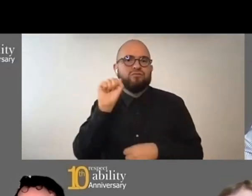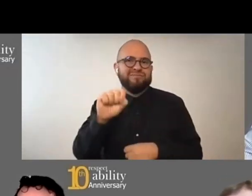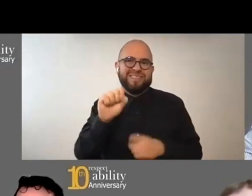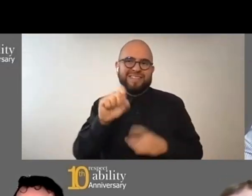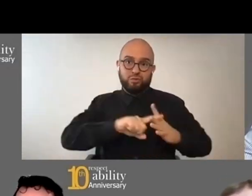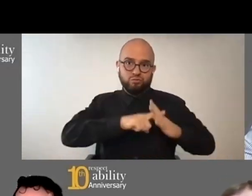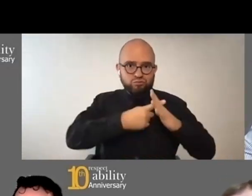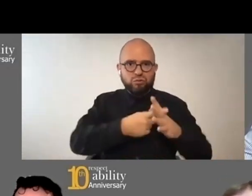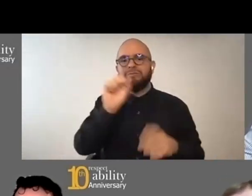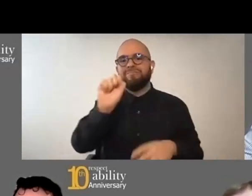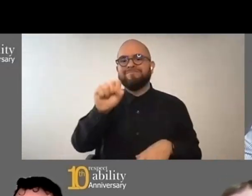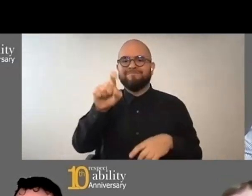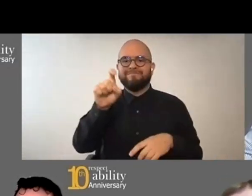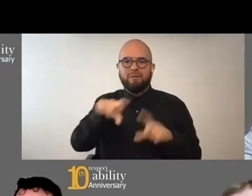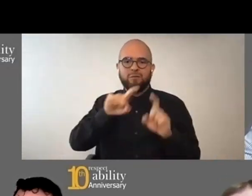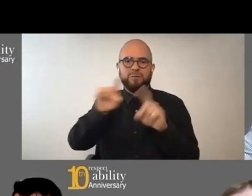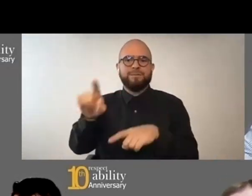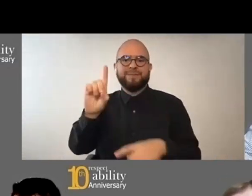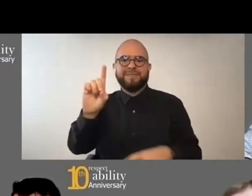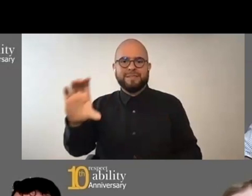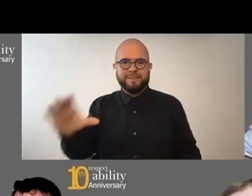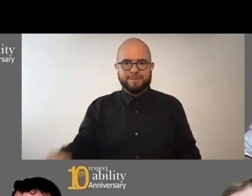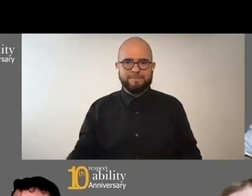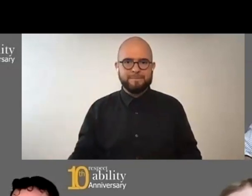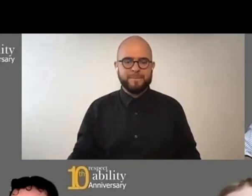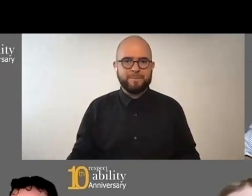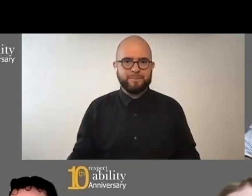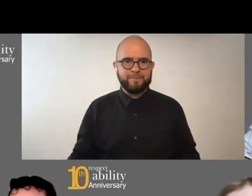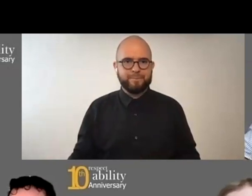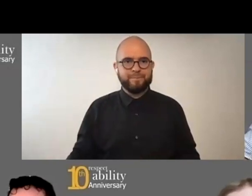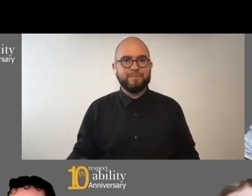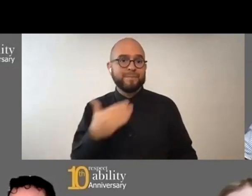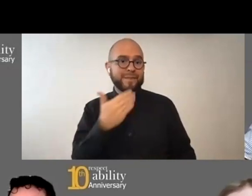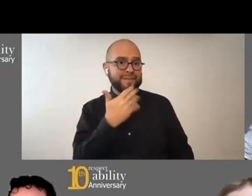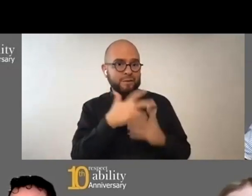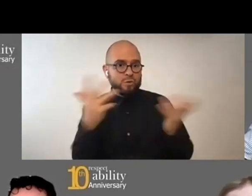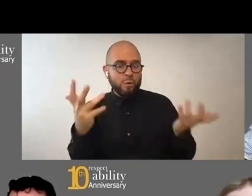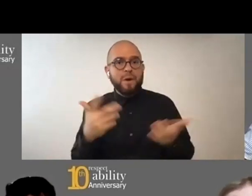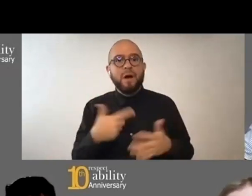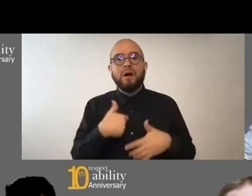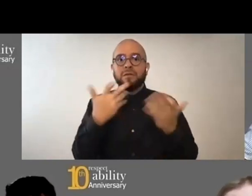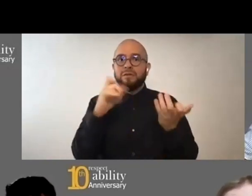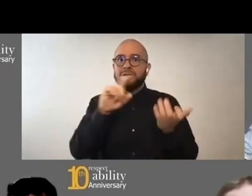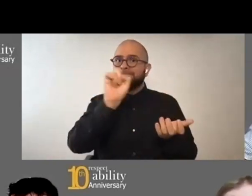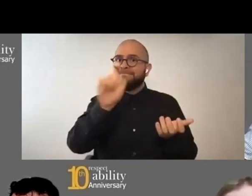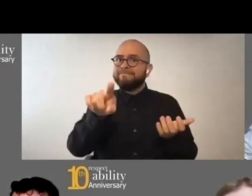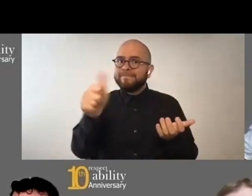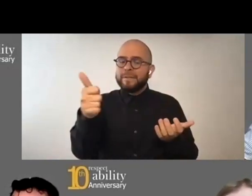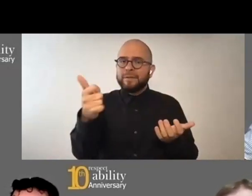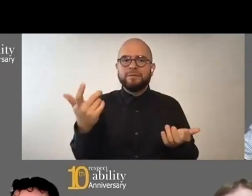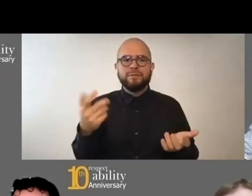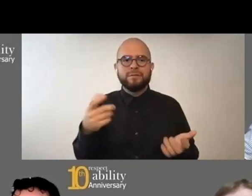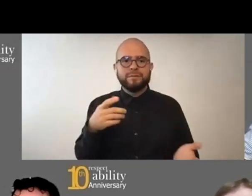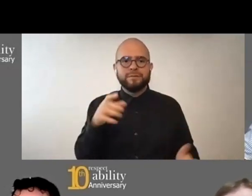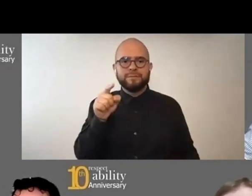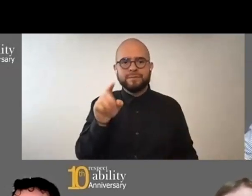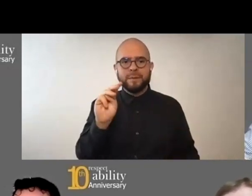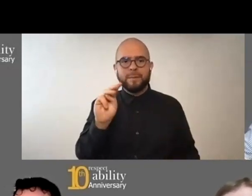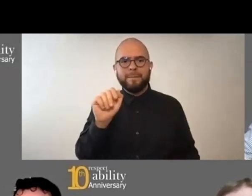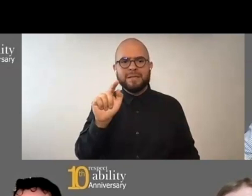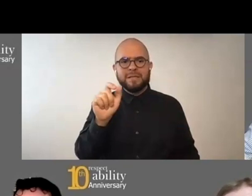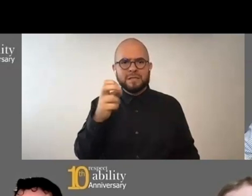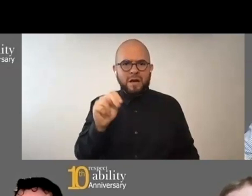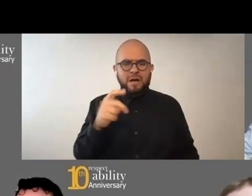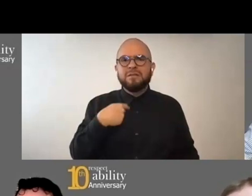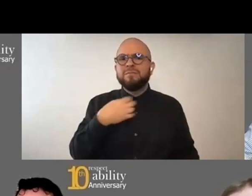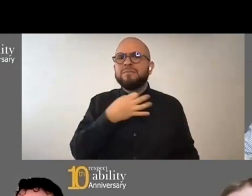Great, thank you so much. I'd like to ask maybe a different question to Matan first. Like, what challenges might a person with